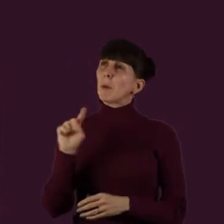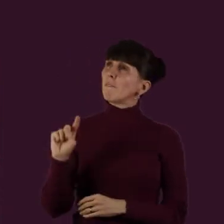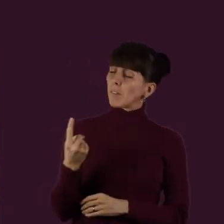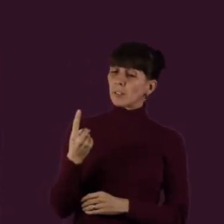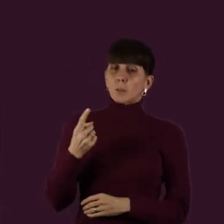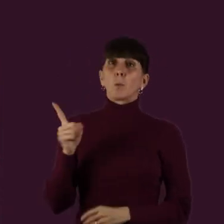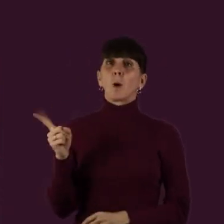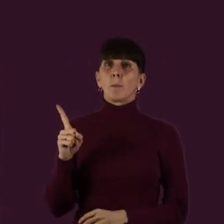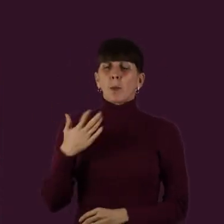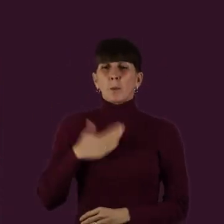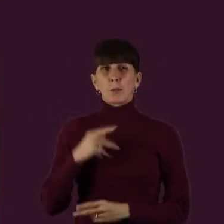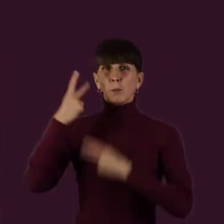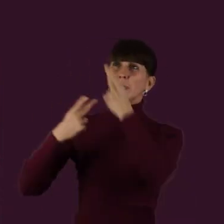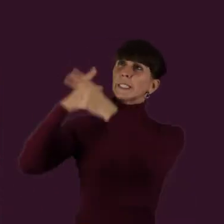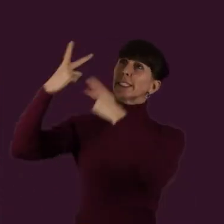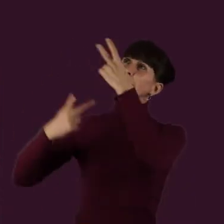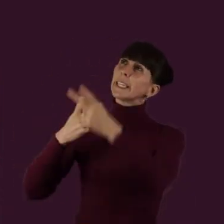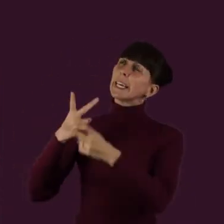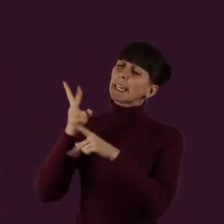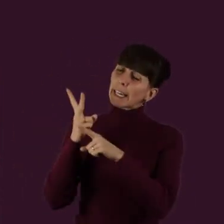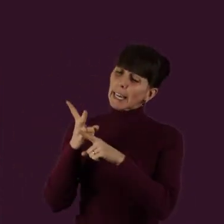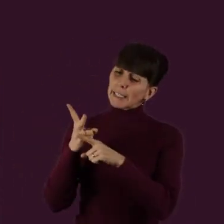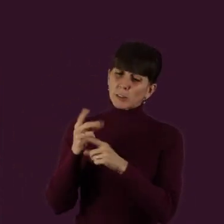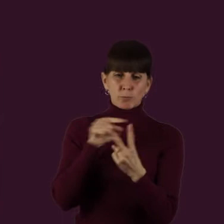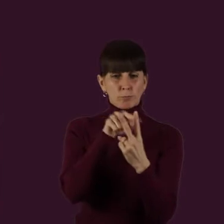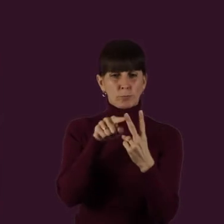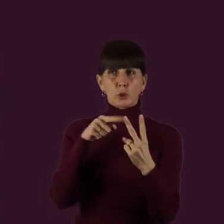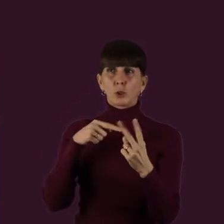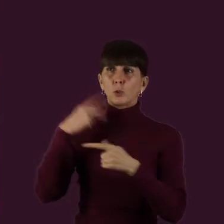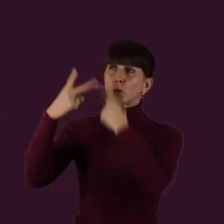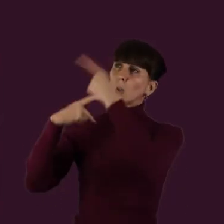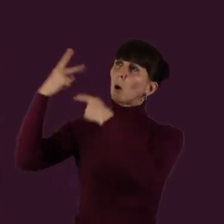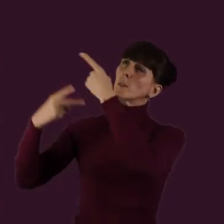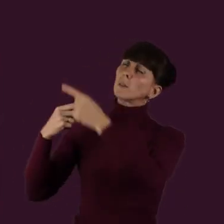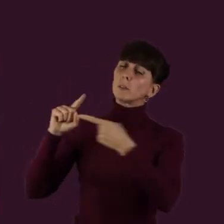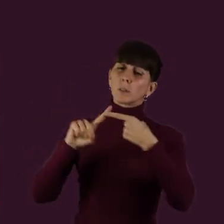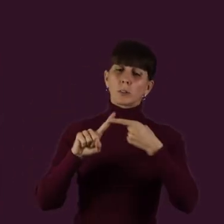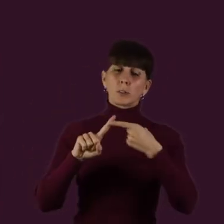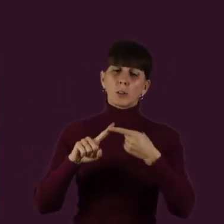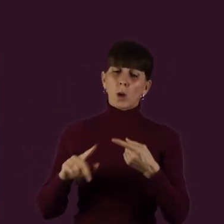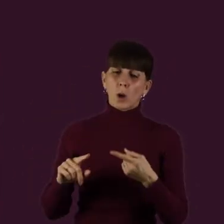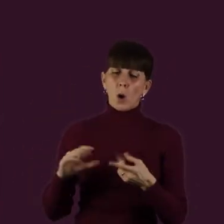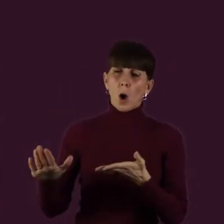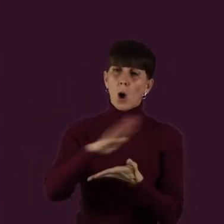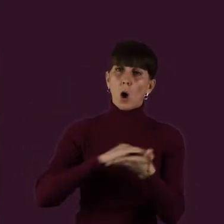two fantastic Christmas songs, "O Holy Night," and then "Hark the Herald Angels